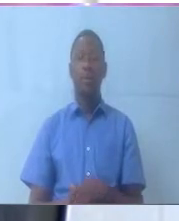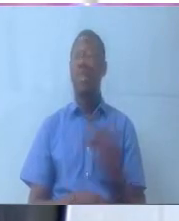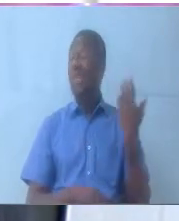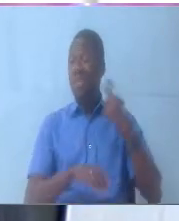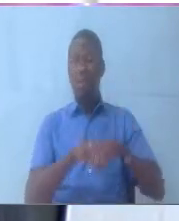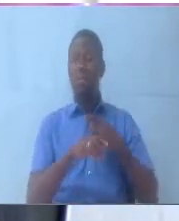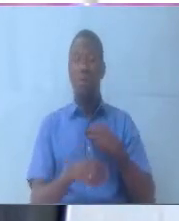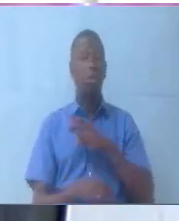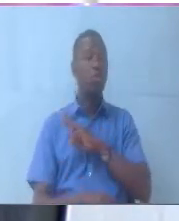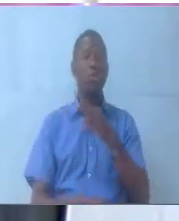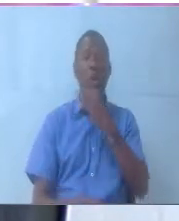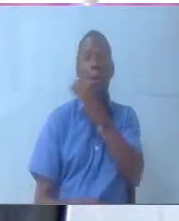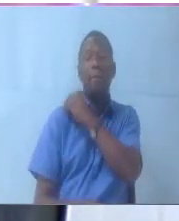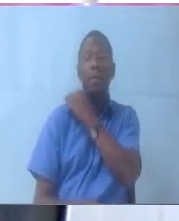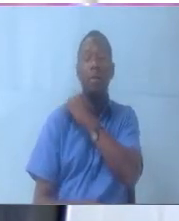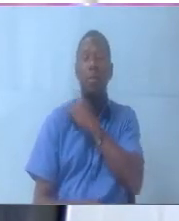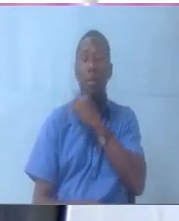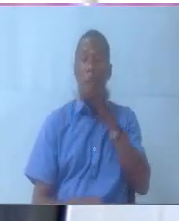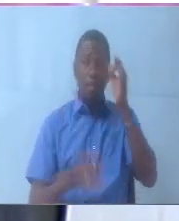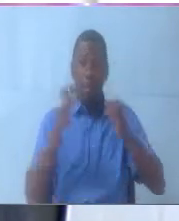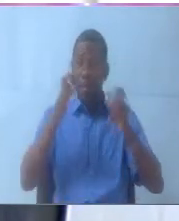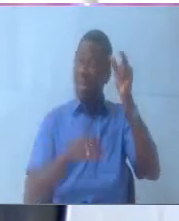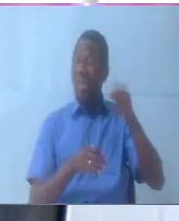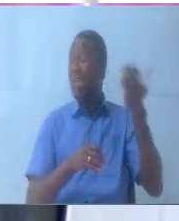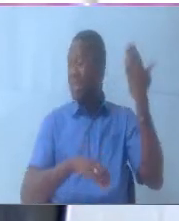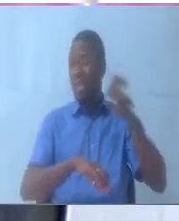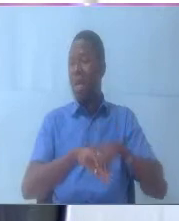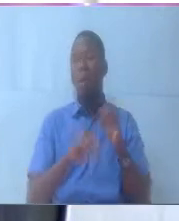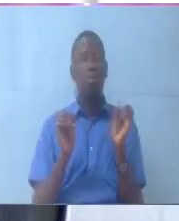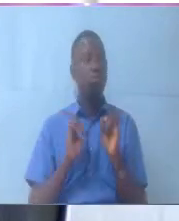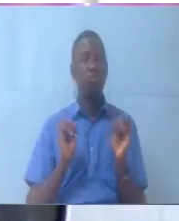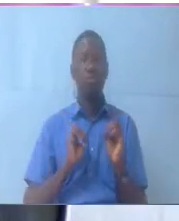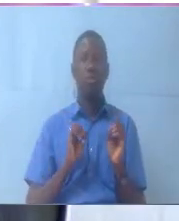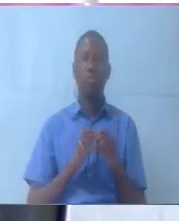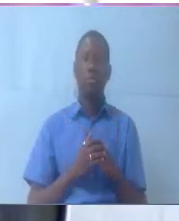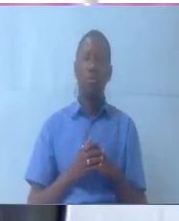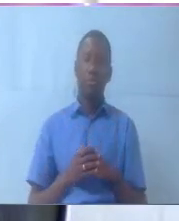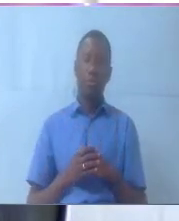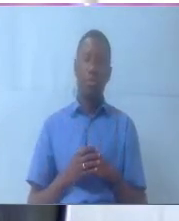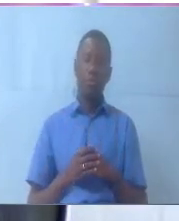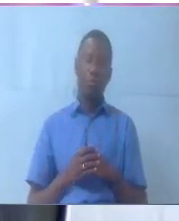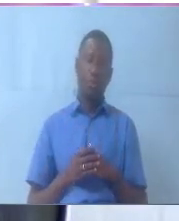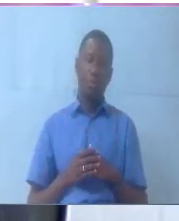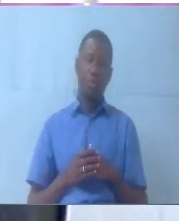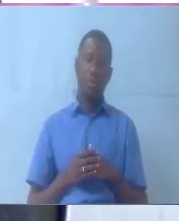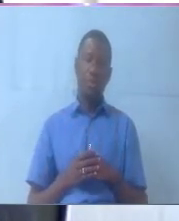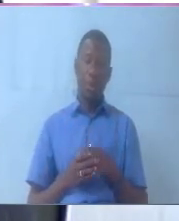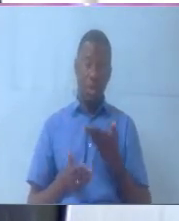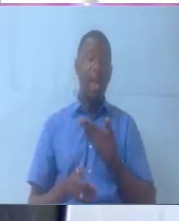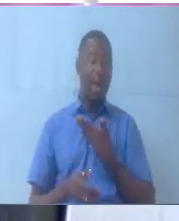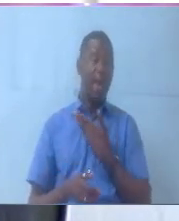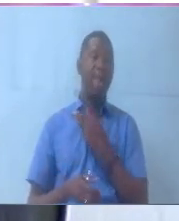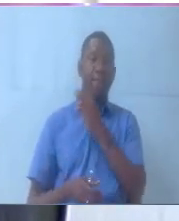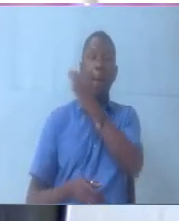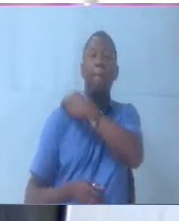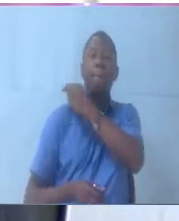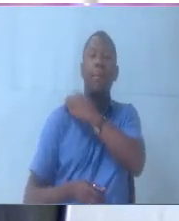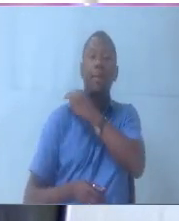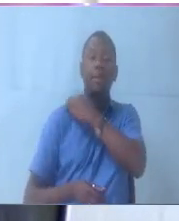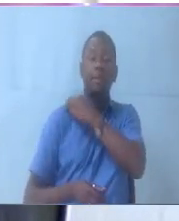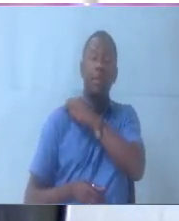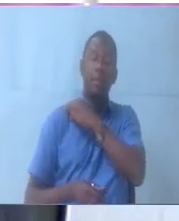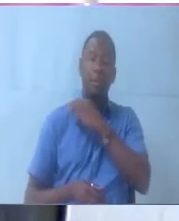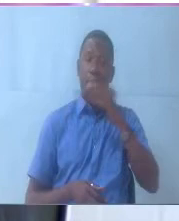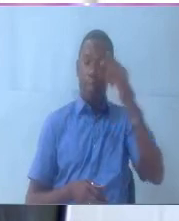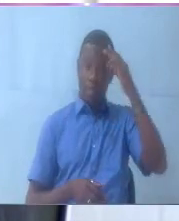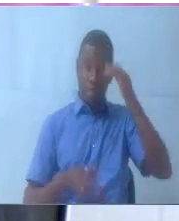time. And wotembo namakamo mamfuta be magistrate kuntonka like for me principal magistrate. There was a principal magistrate. And wotumo